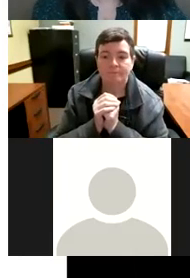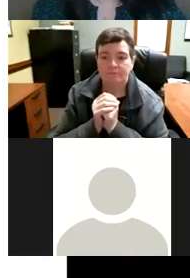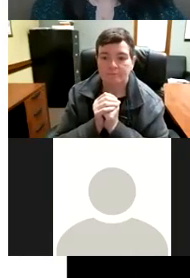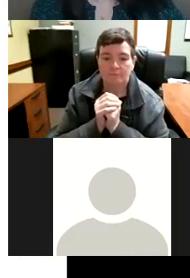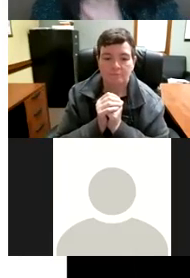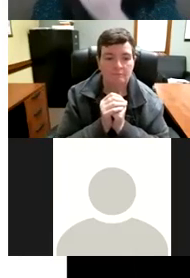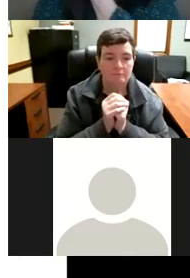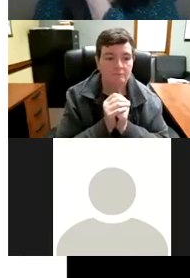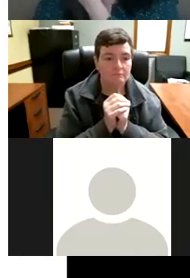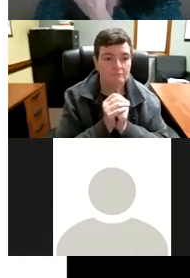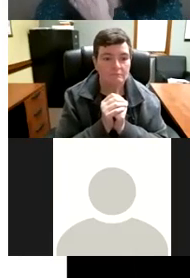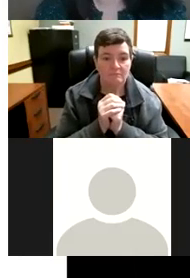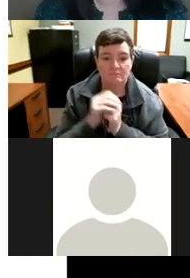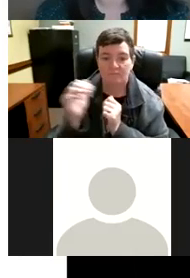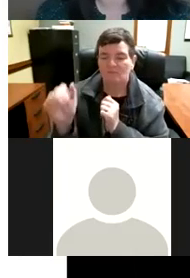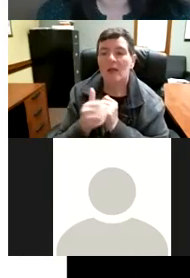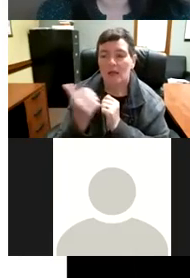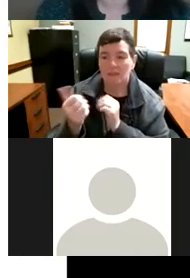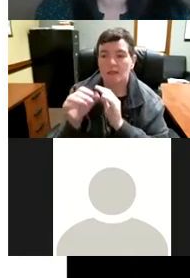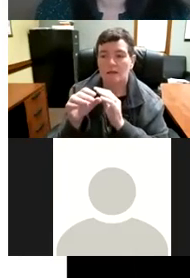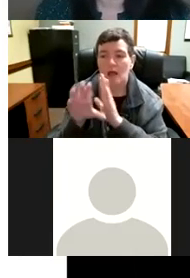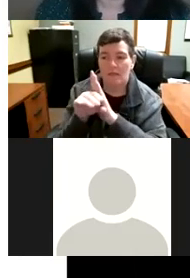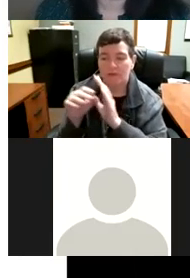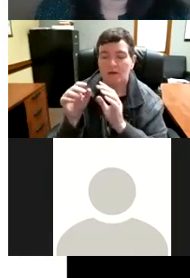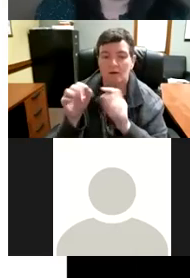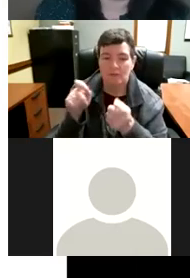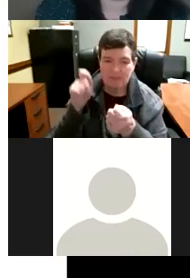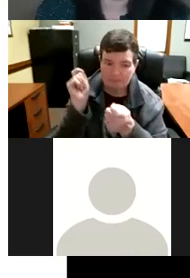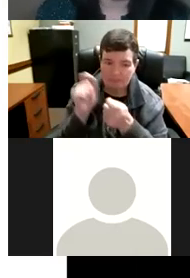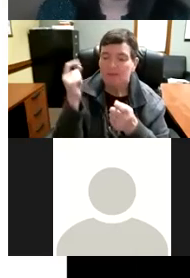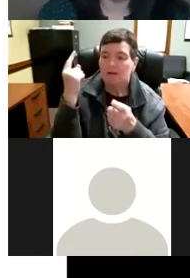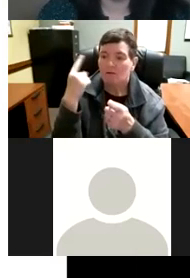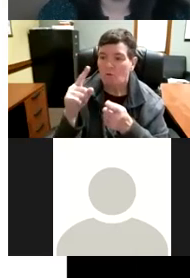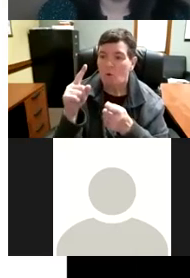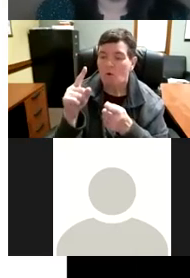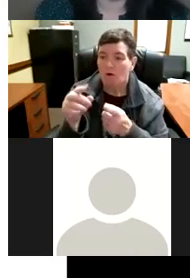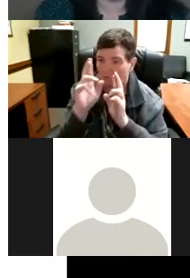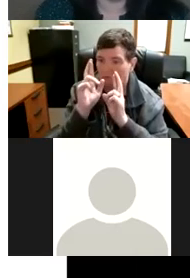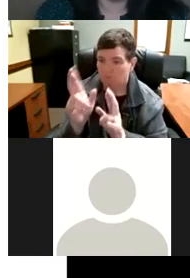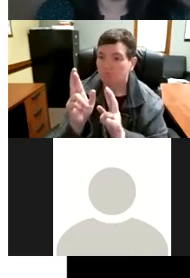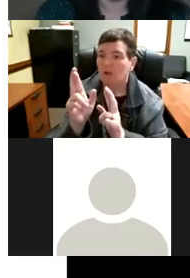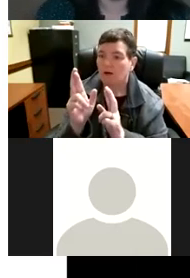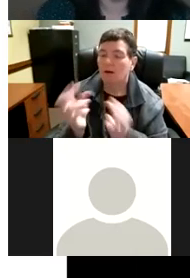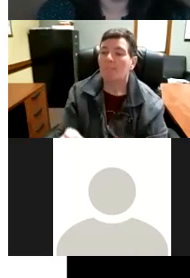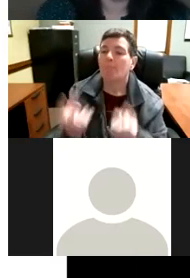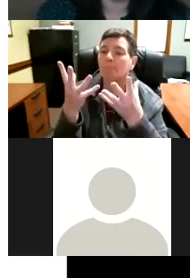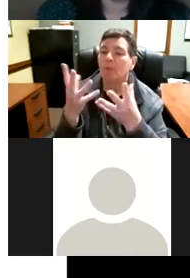So here is another tip video, and this one is specifically about respecting multimodal